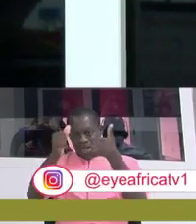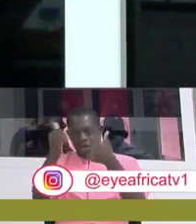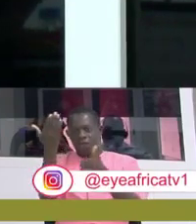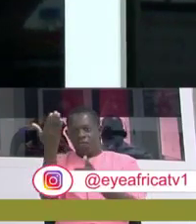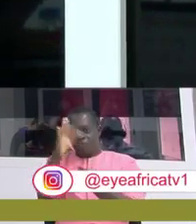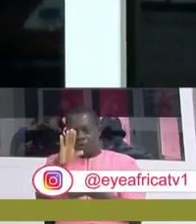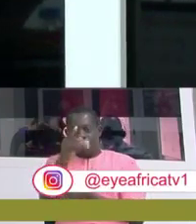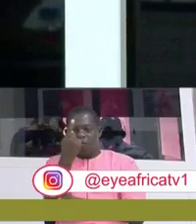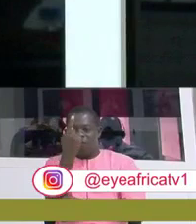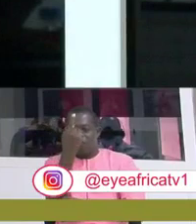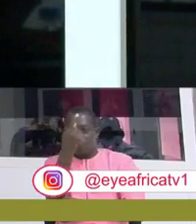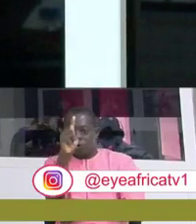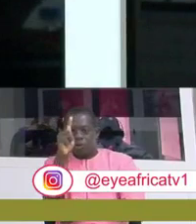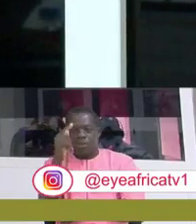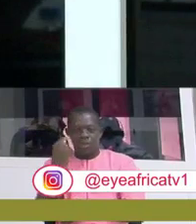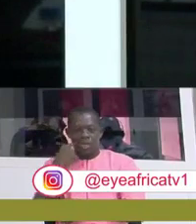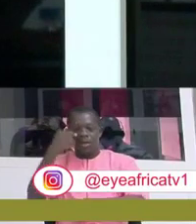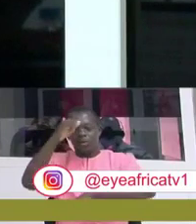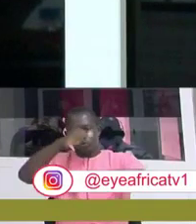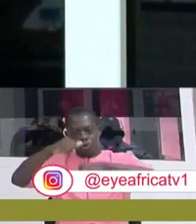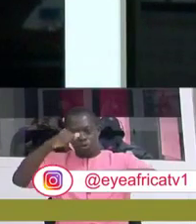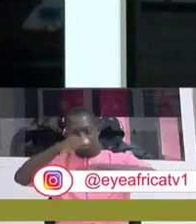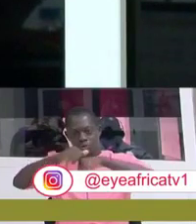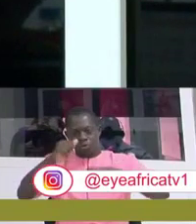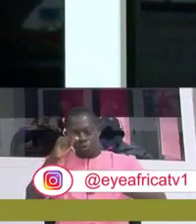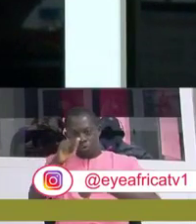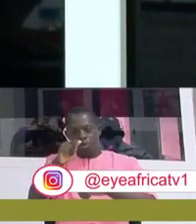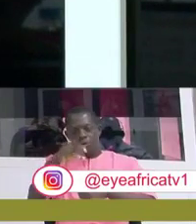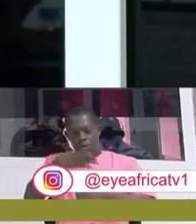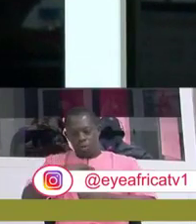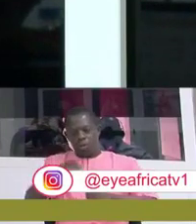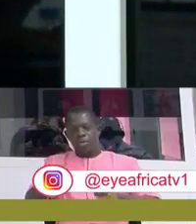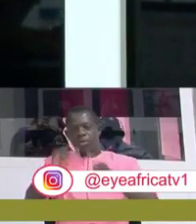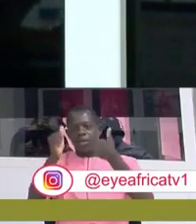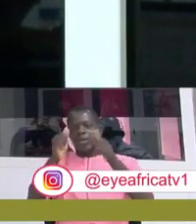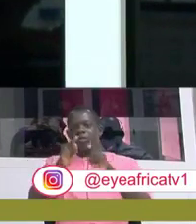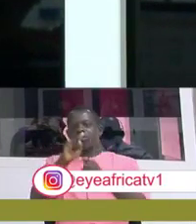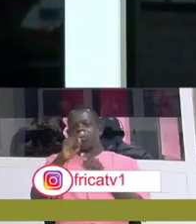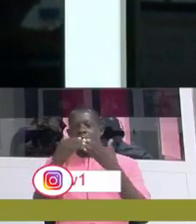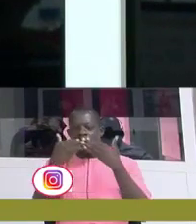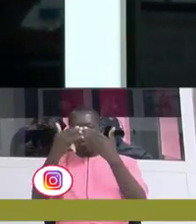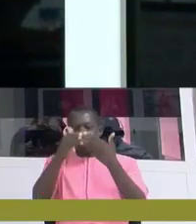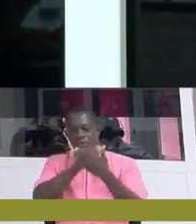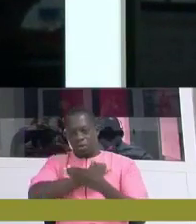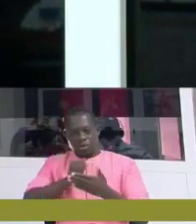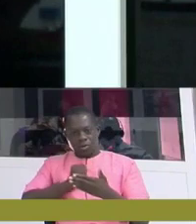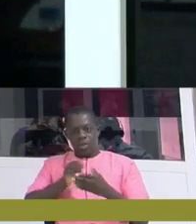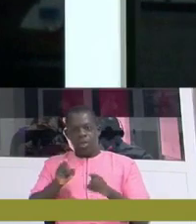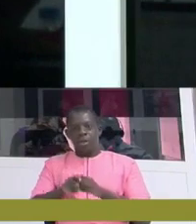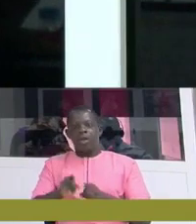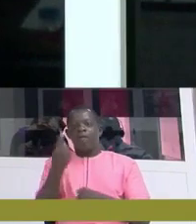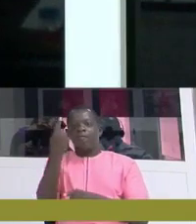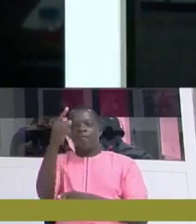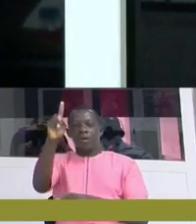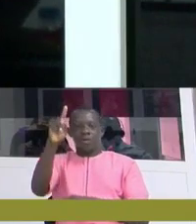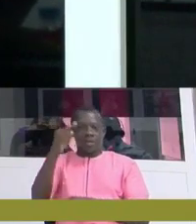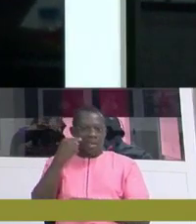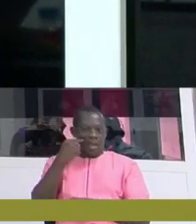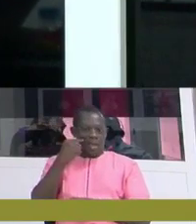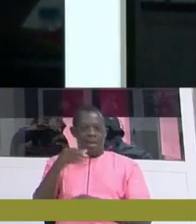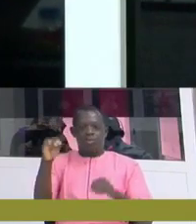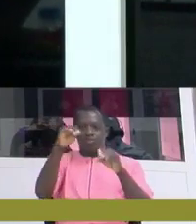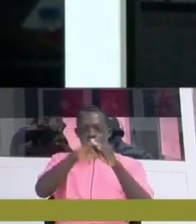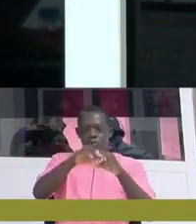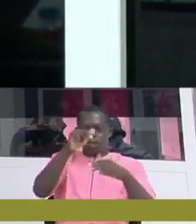torture. Nga follow lum follow la lum follow me ye bute o damuta. You told us that the very first day you were put into that